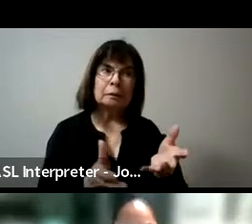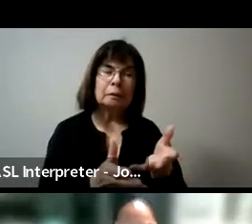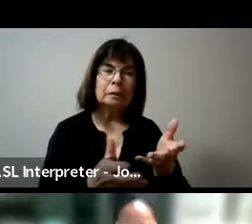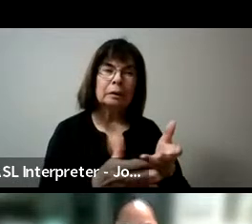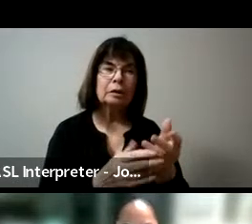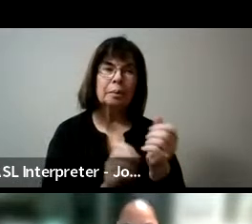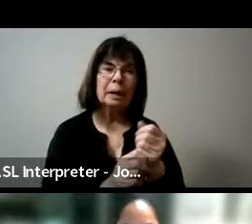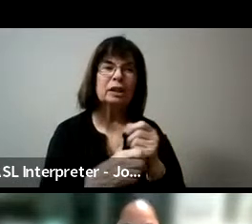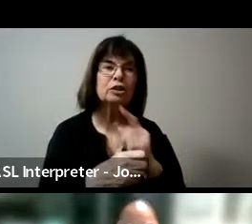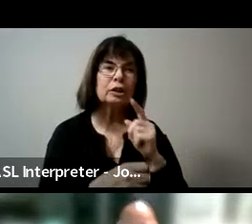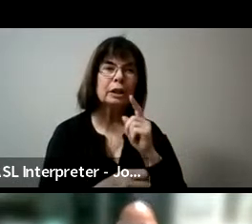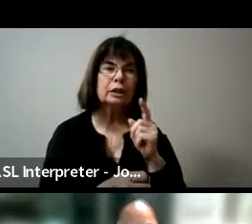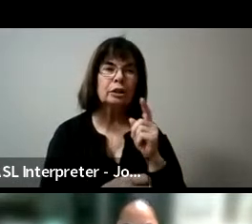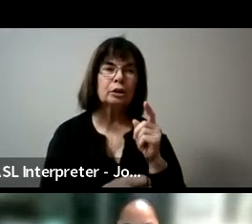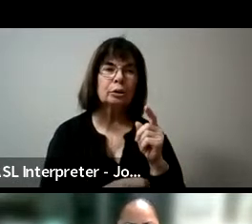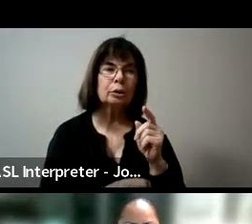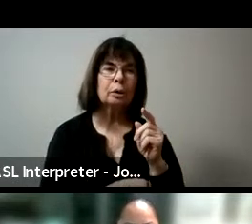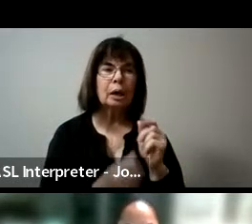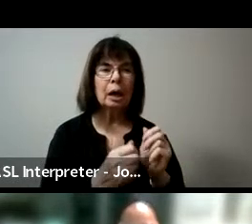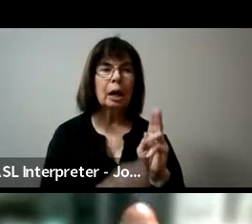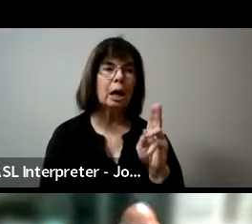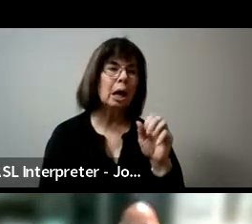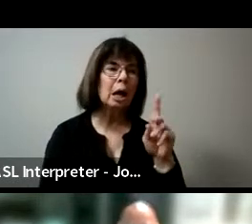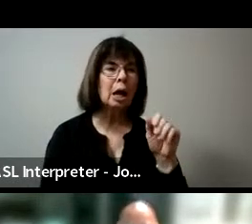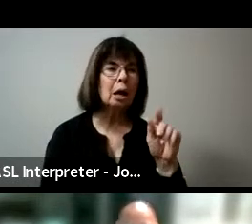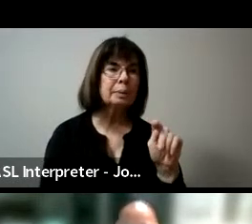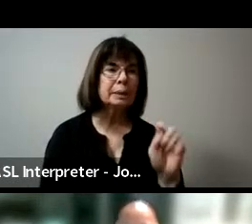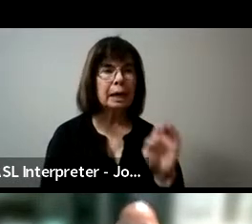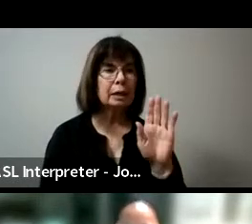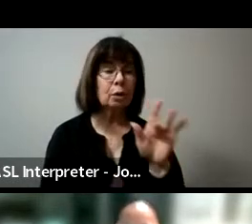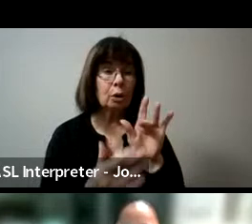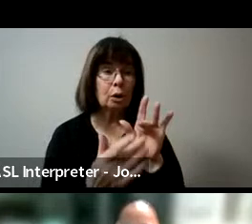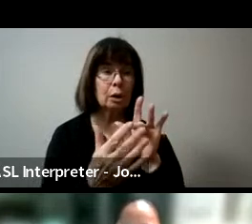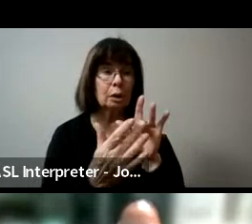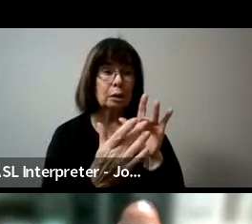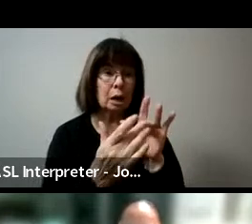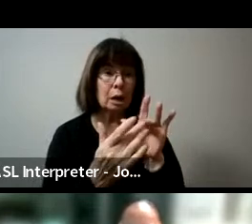update your contact information. And if you don't have